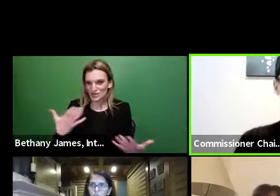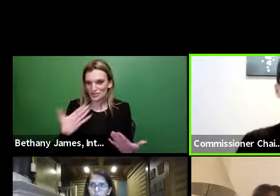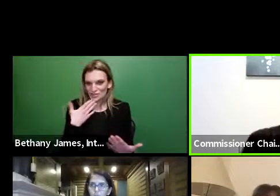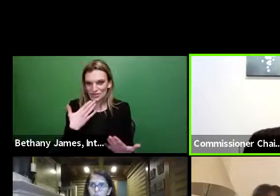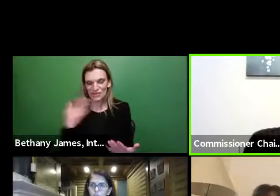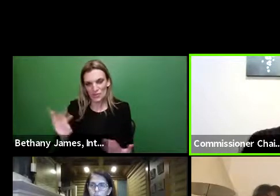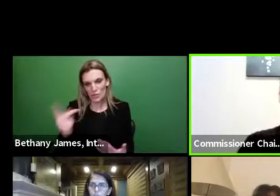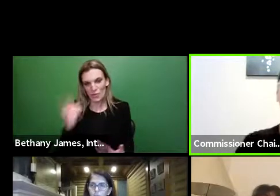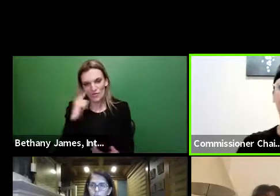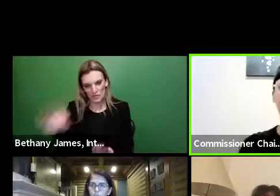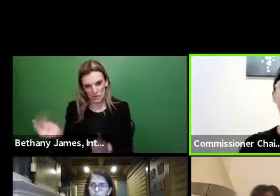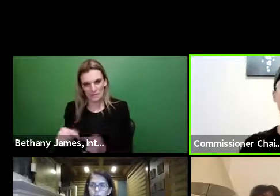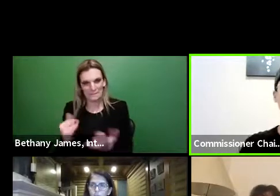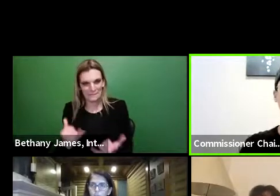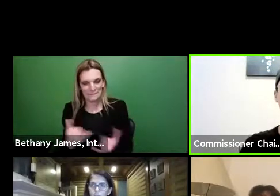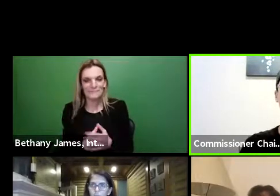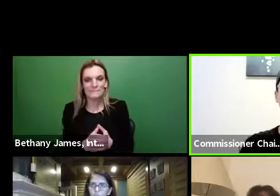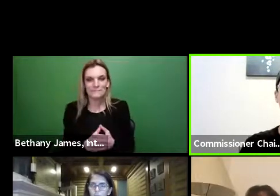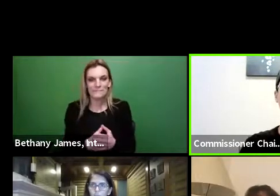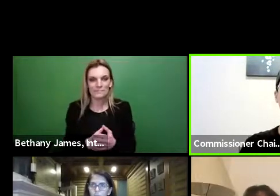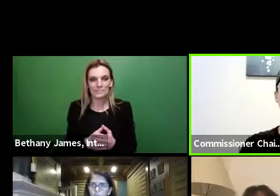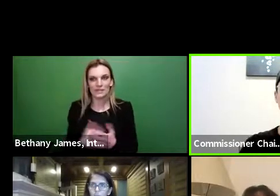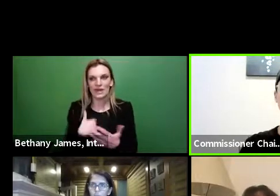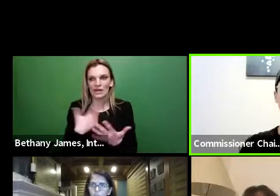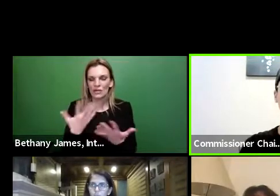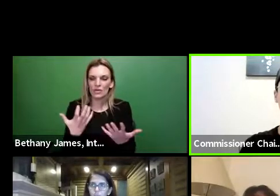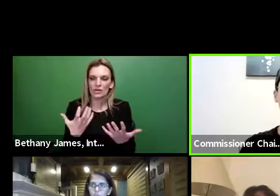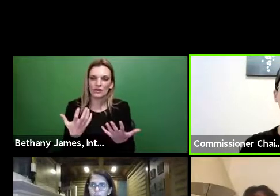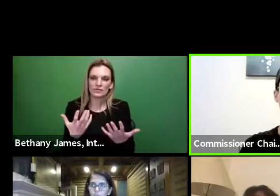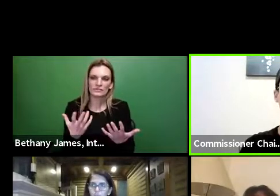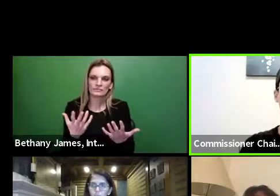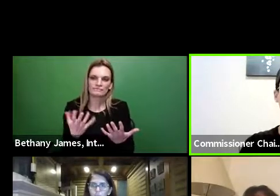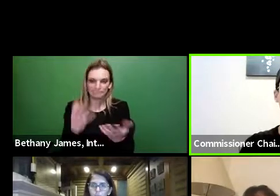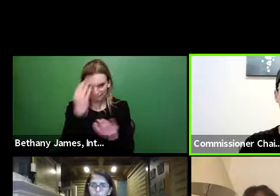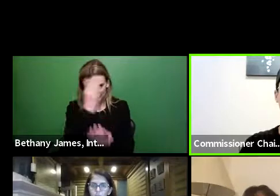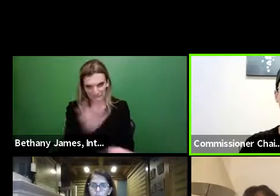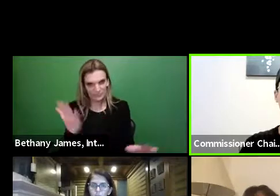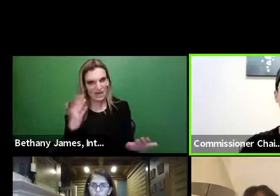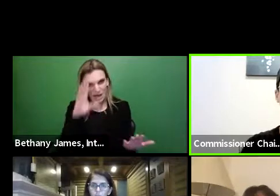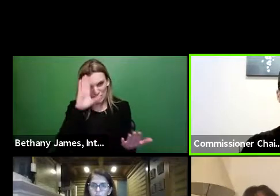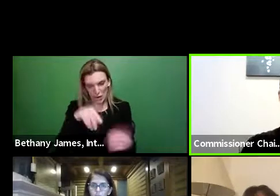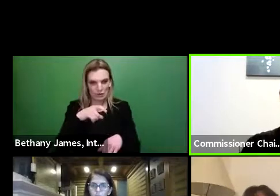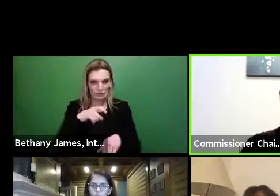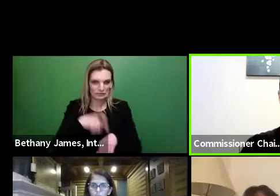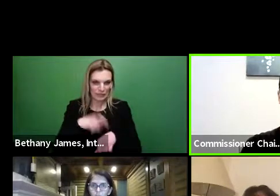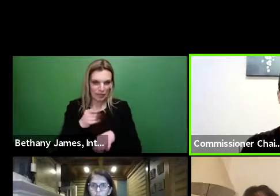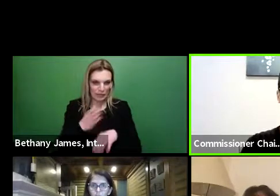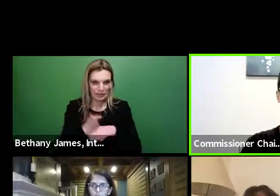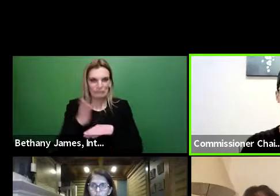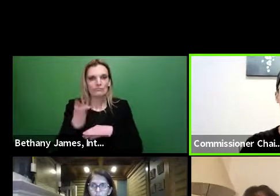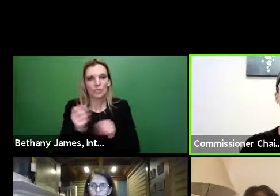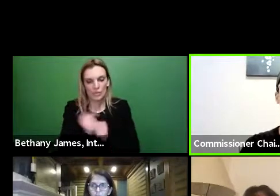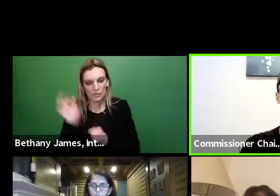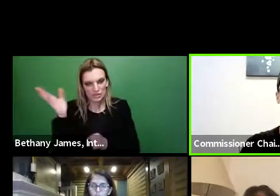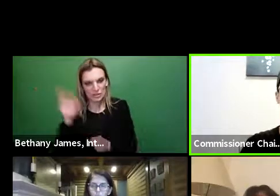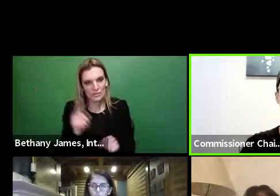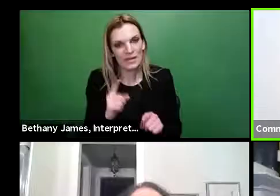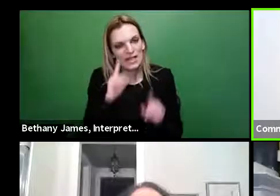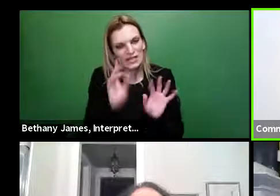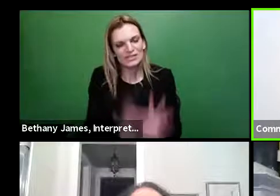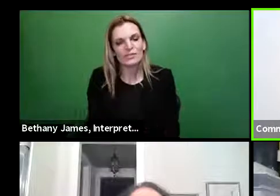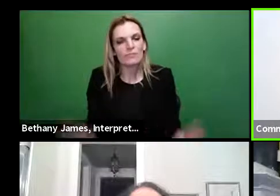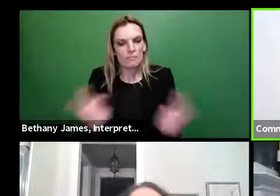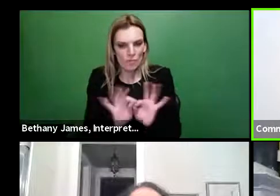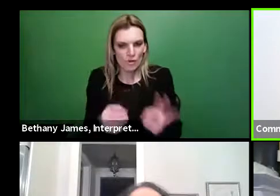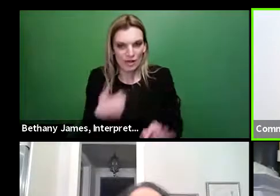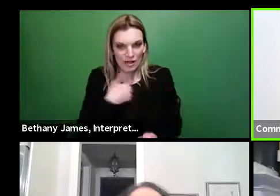you both for joining us. Thank you. Let everyone know that I know we ran a little bit over with our presentations, but I thought it was important.